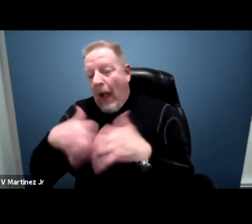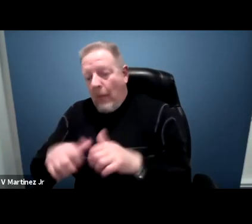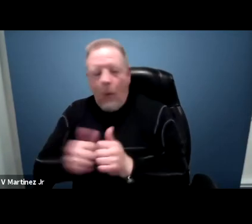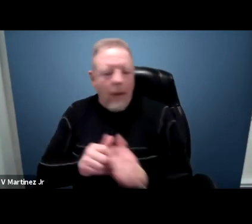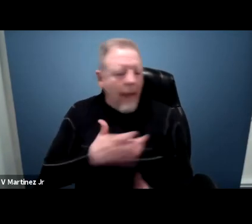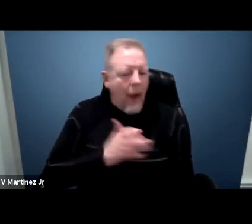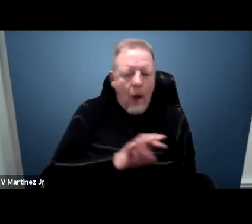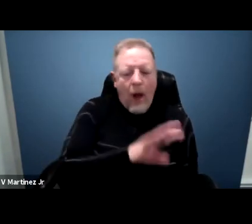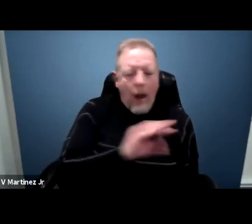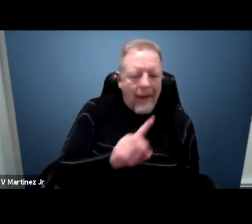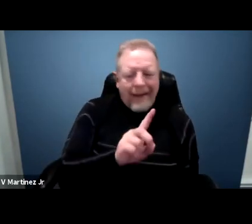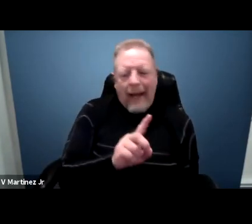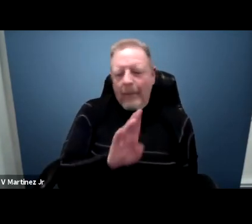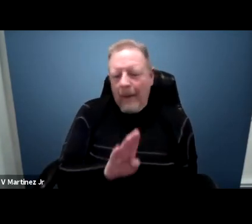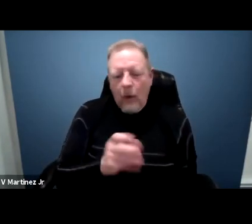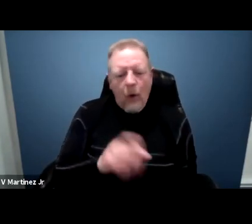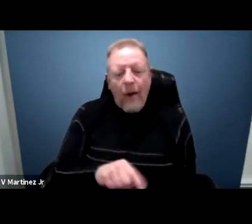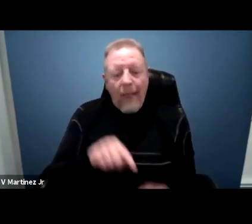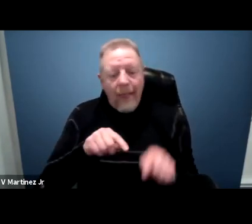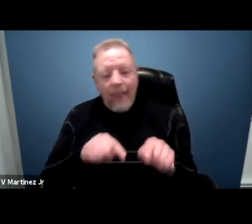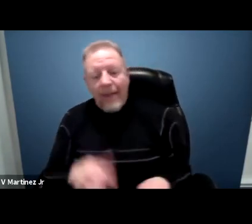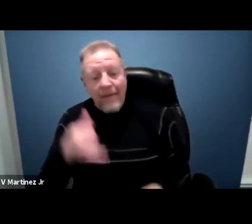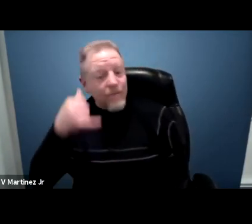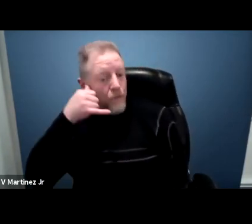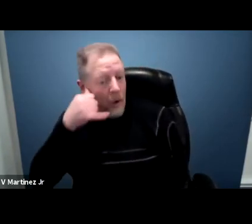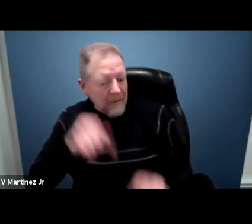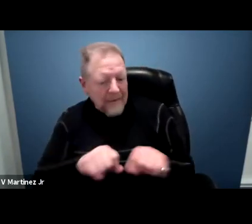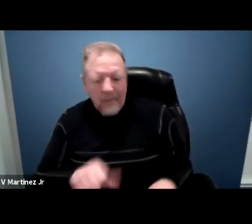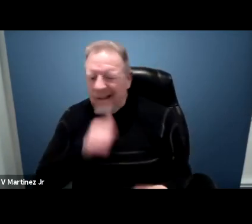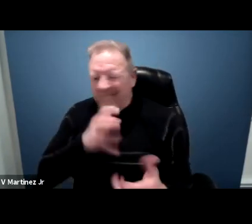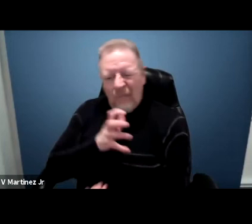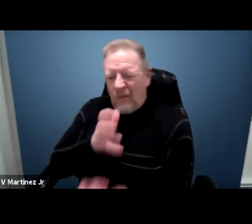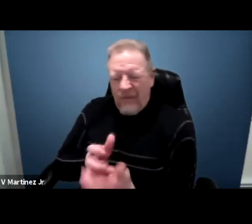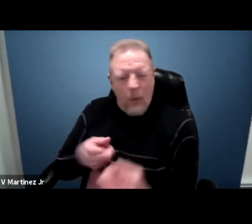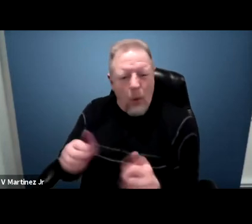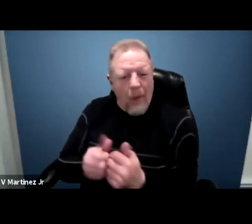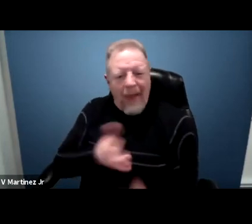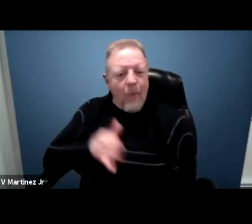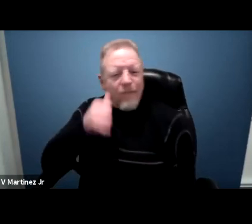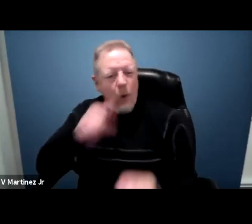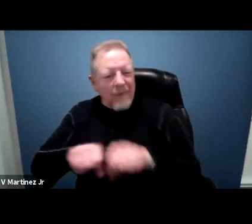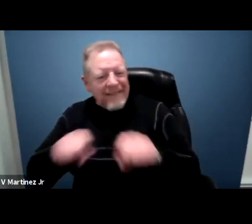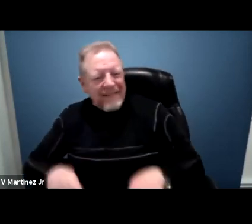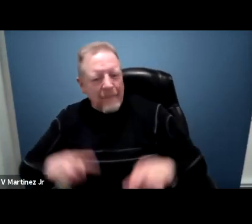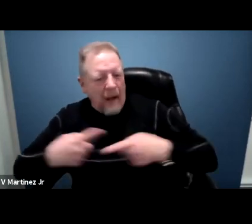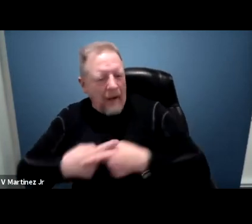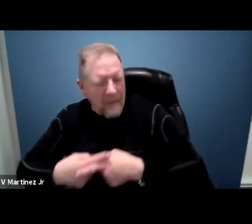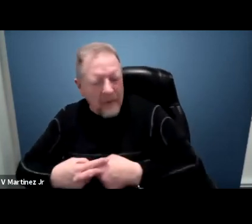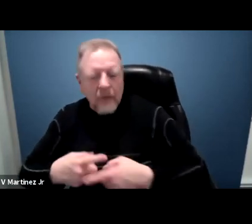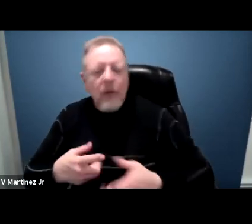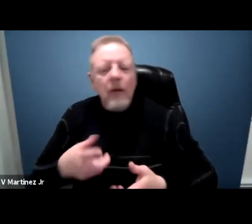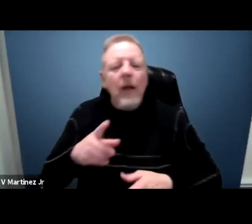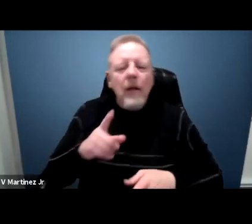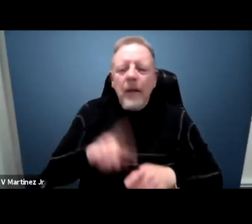database, or with this amplified phone work with our phone system, things like that. And sometimes other people need to be